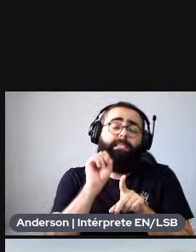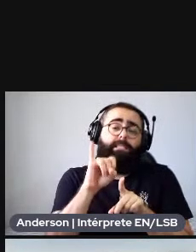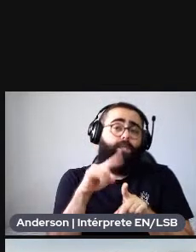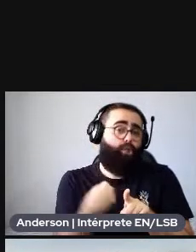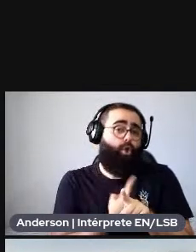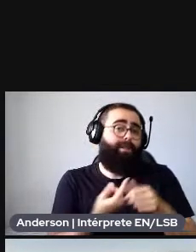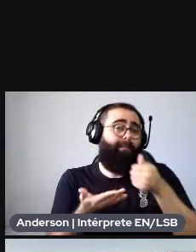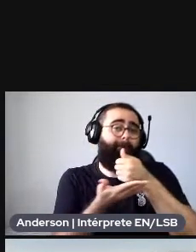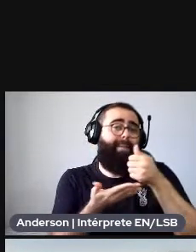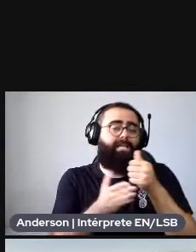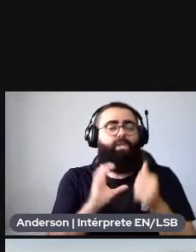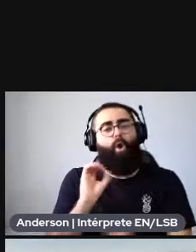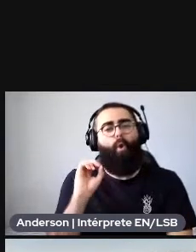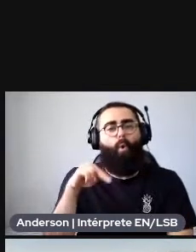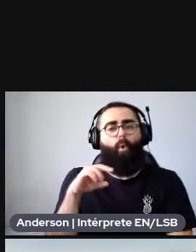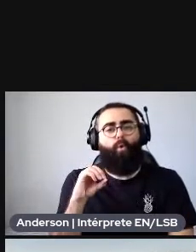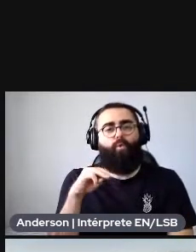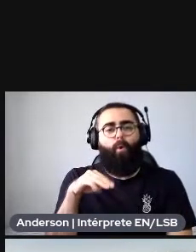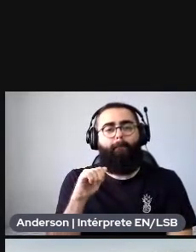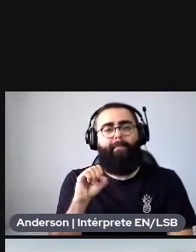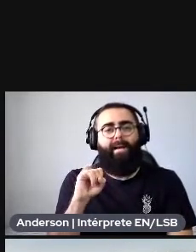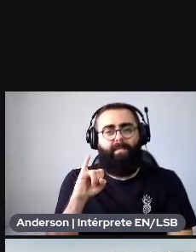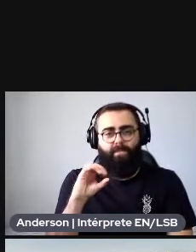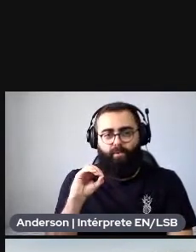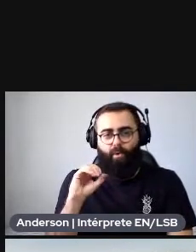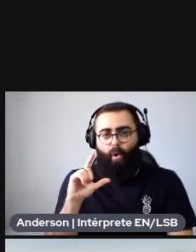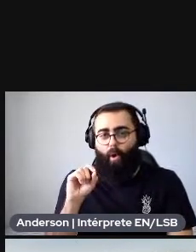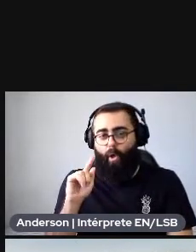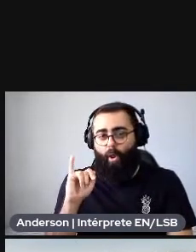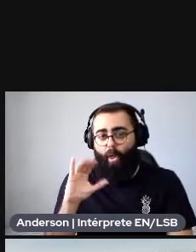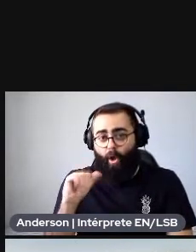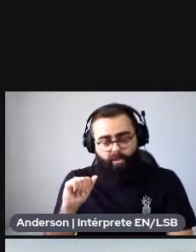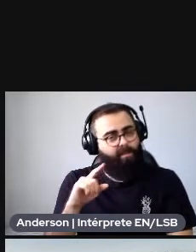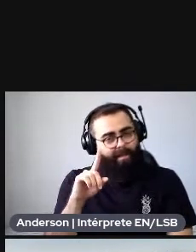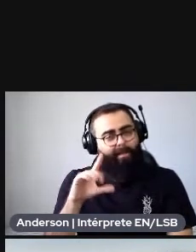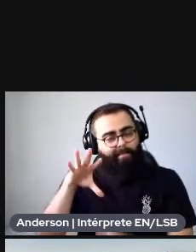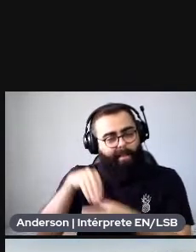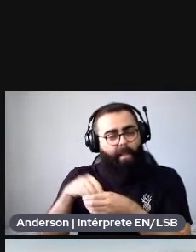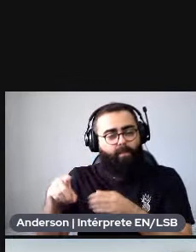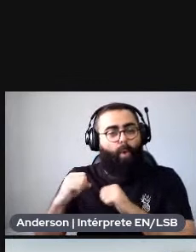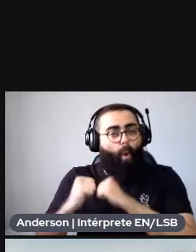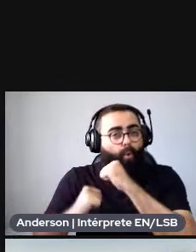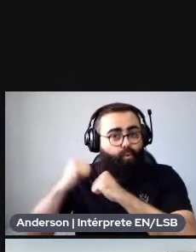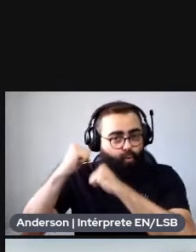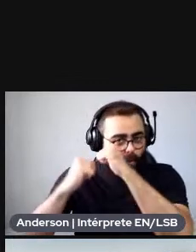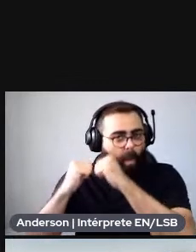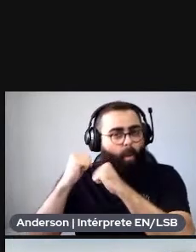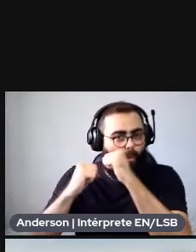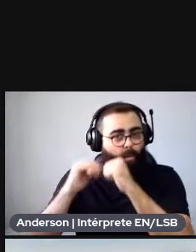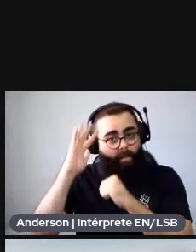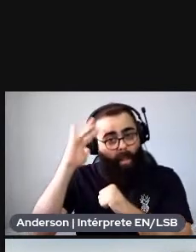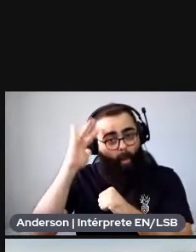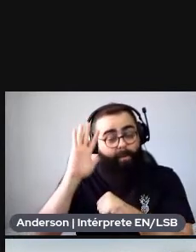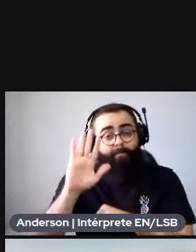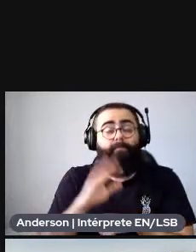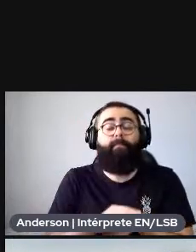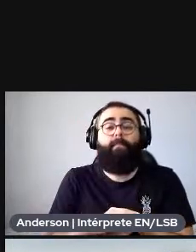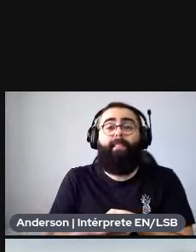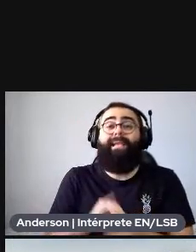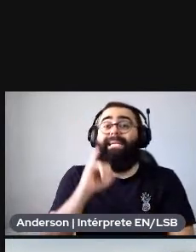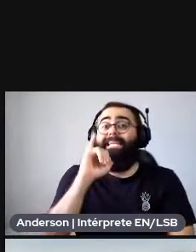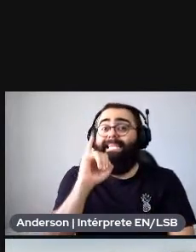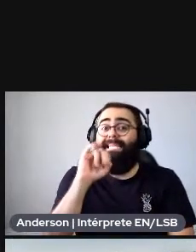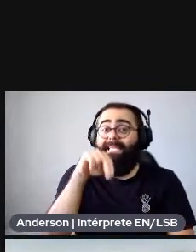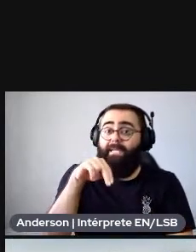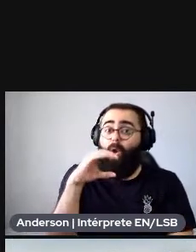as I said before, is also typical of the constructional account, in fact, we could say that the inchoative recruits